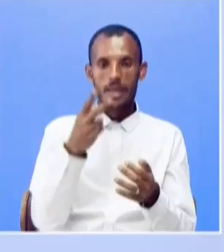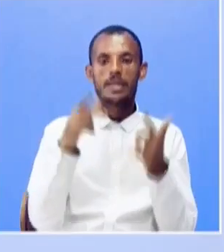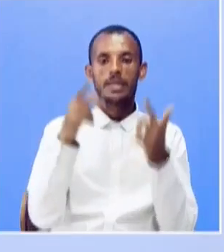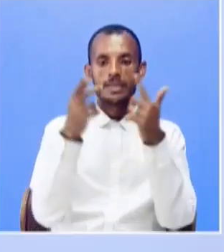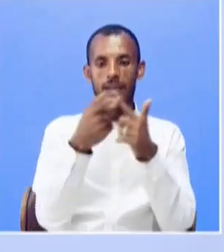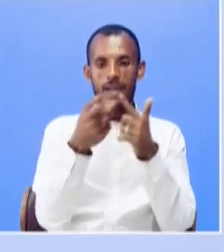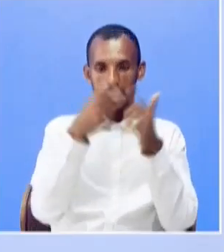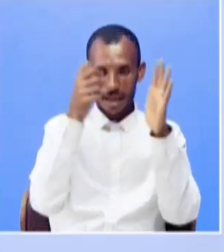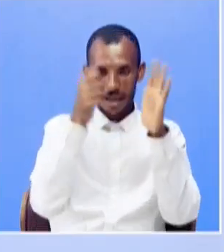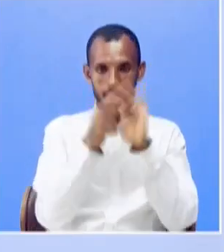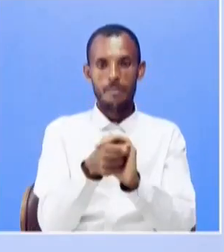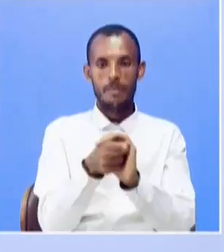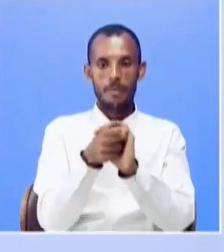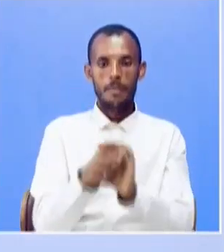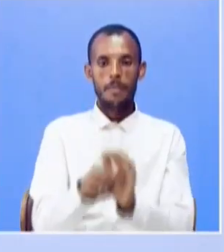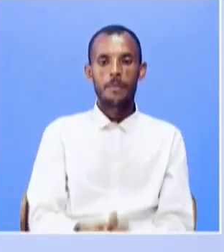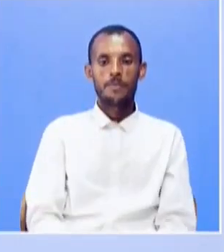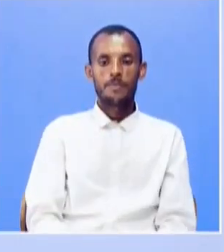second example.